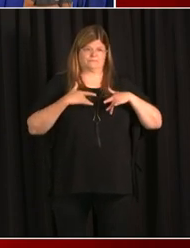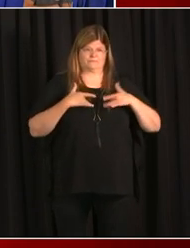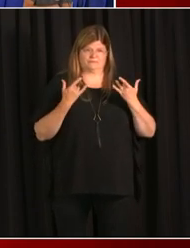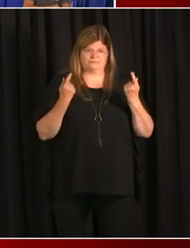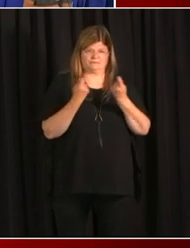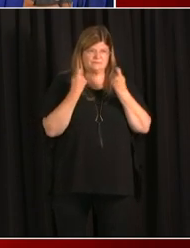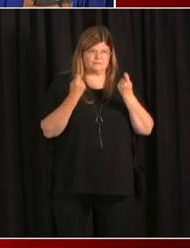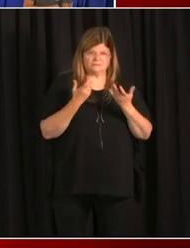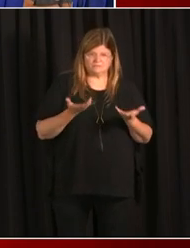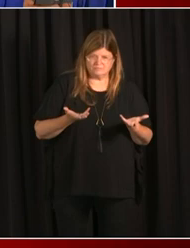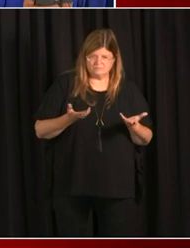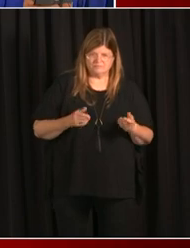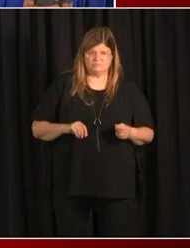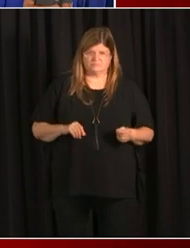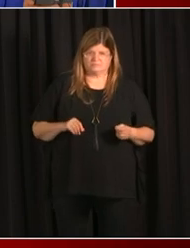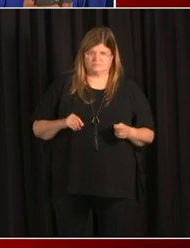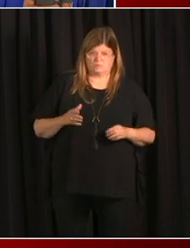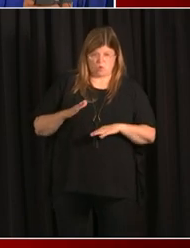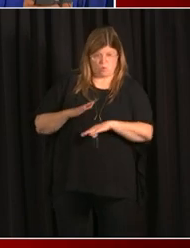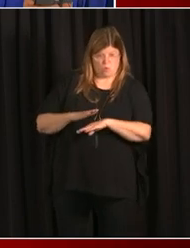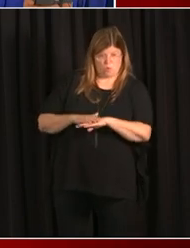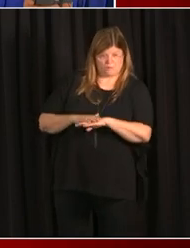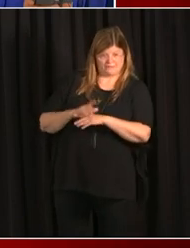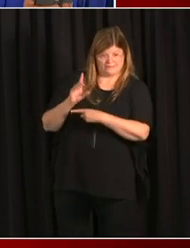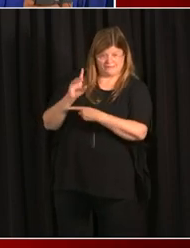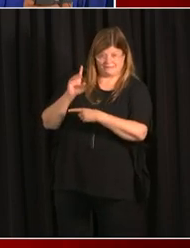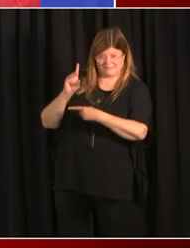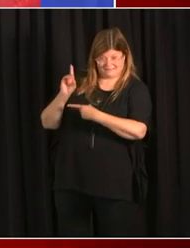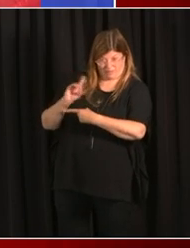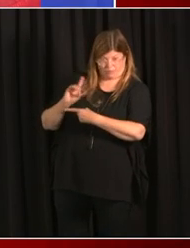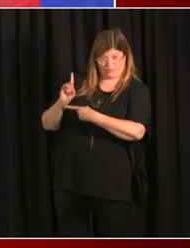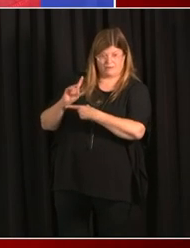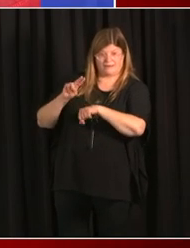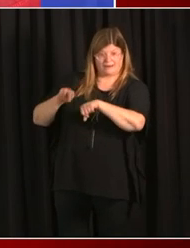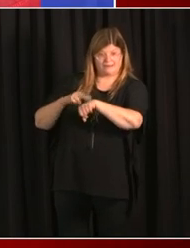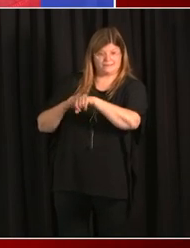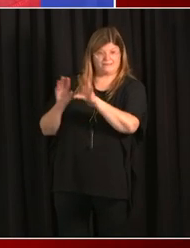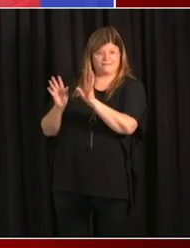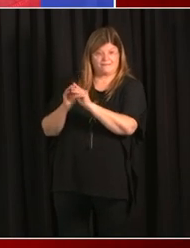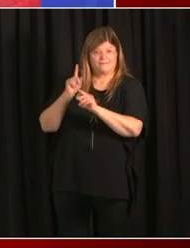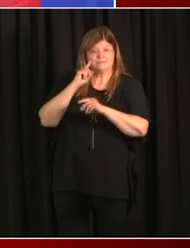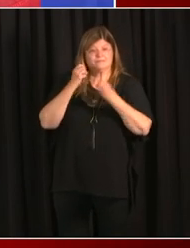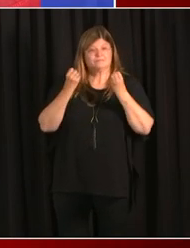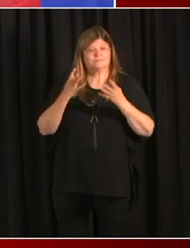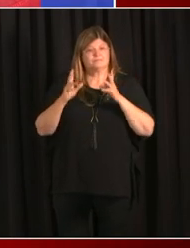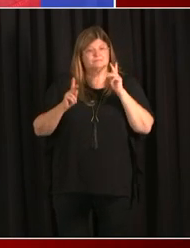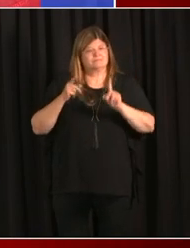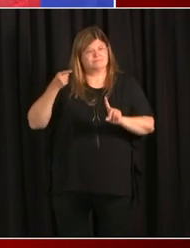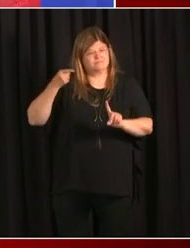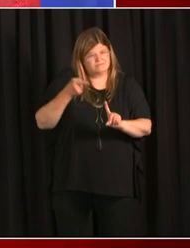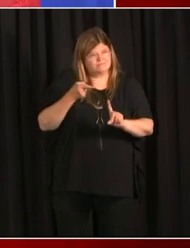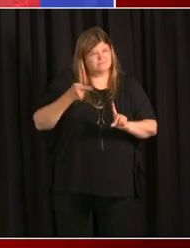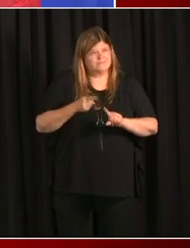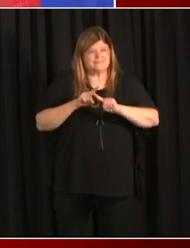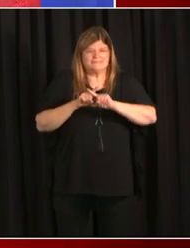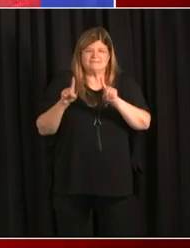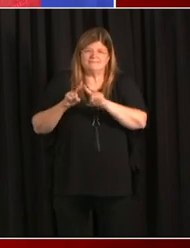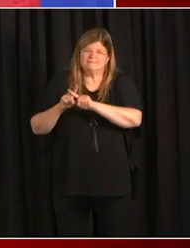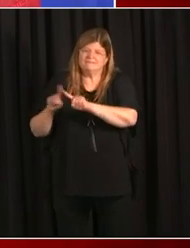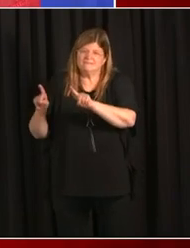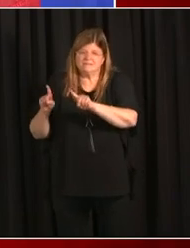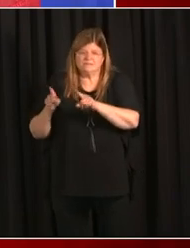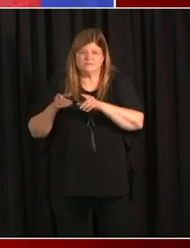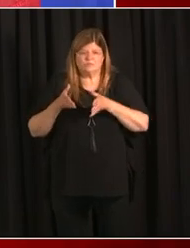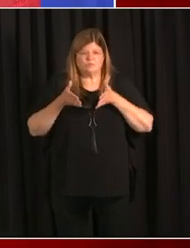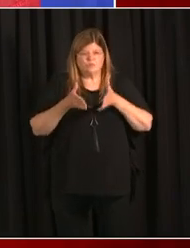On the convention, I think that for many people, it's certainly a different way